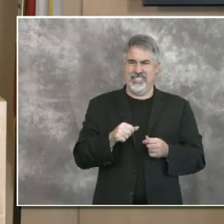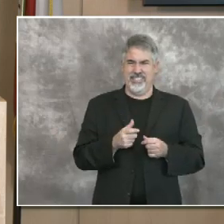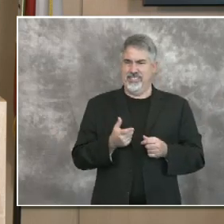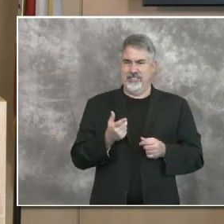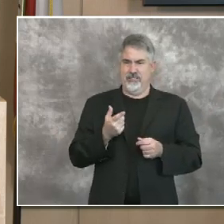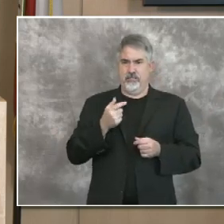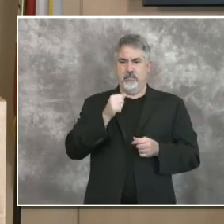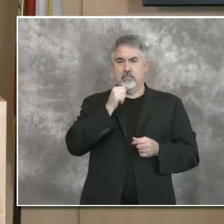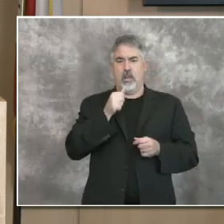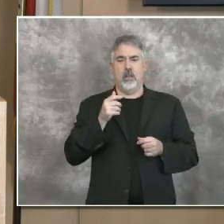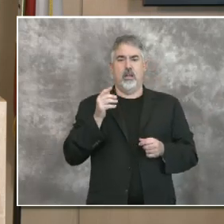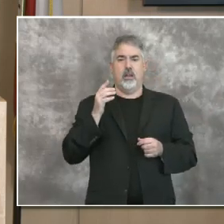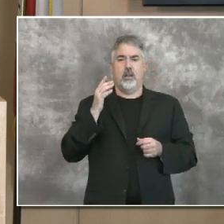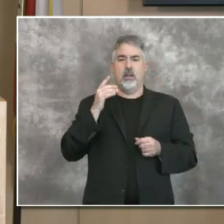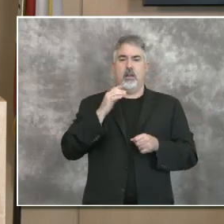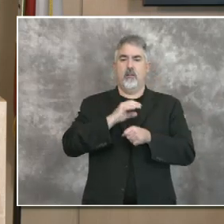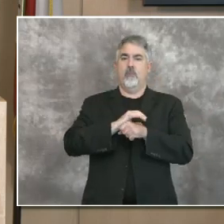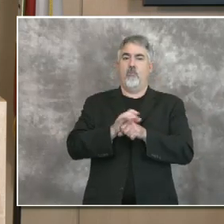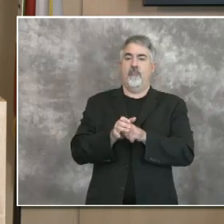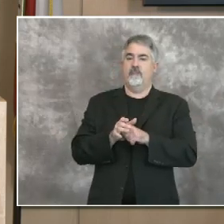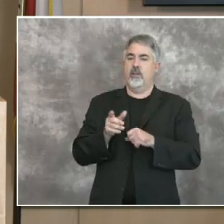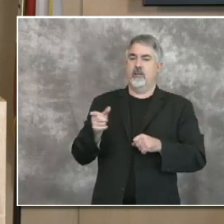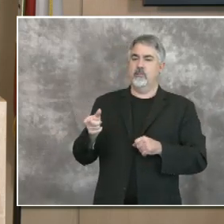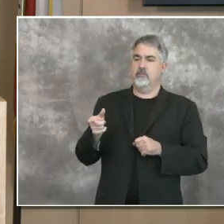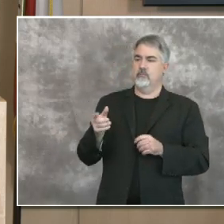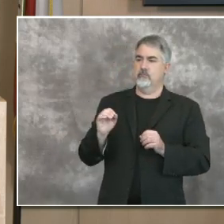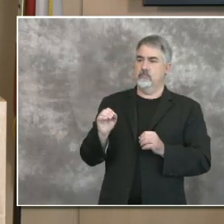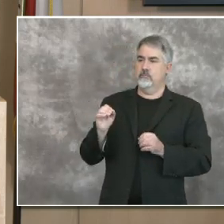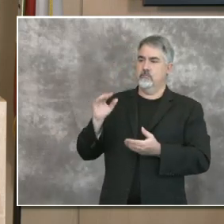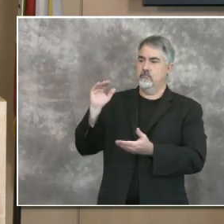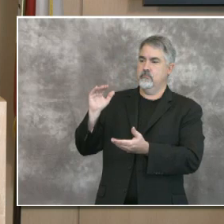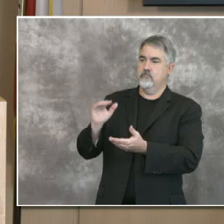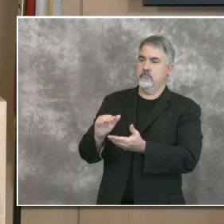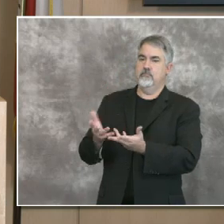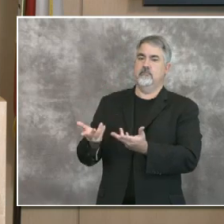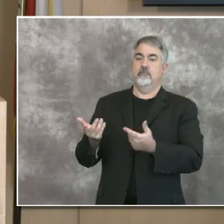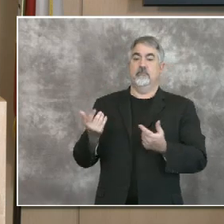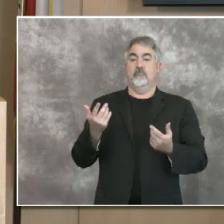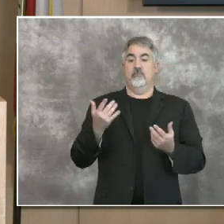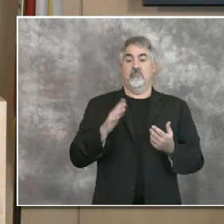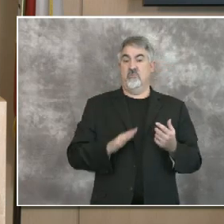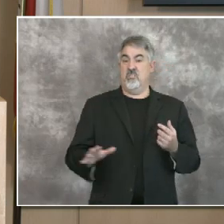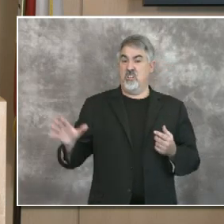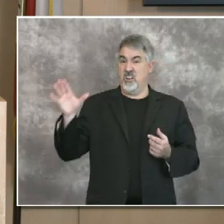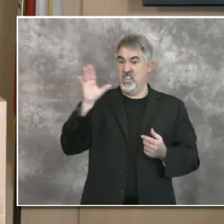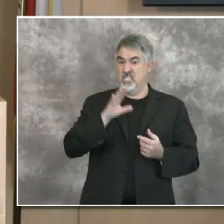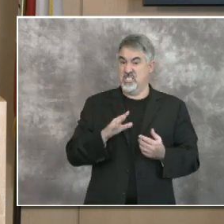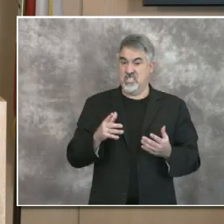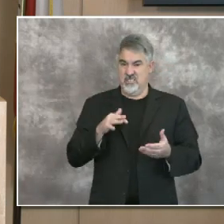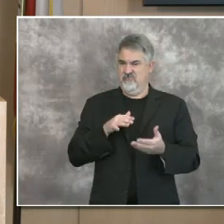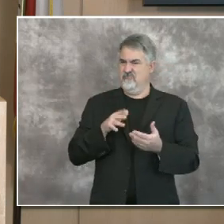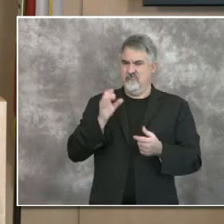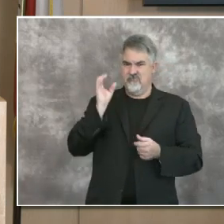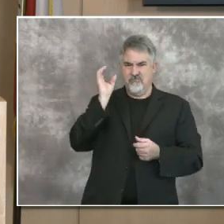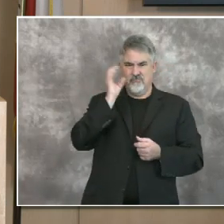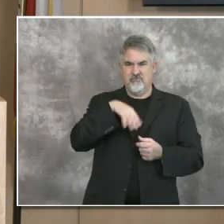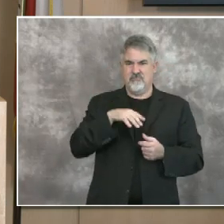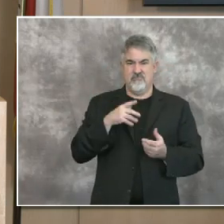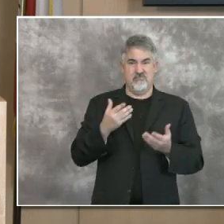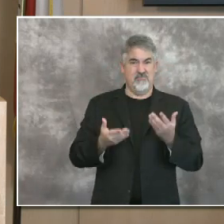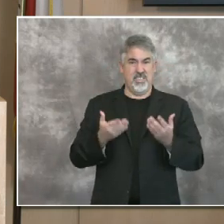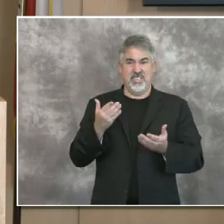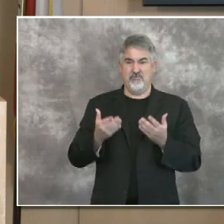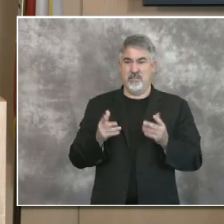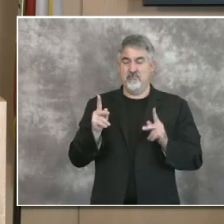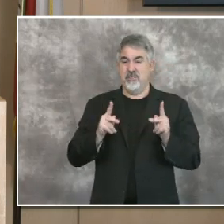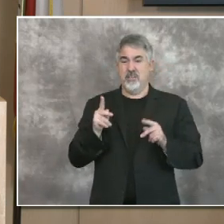was before COVID. And there have been some national studies that looked at the possibility that there may be people who